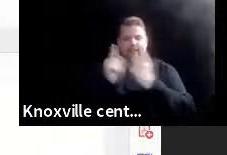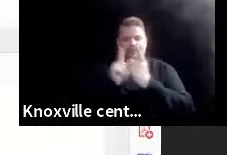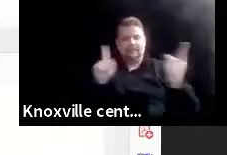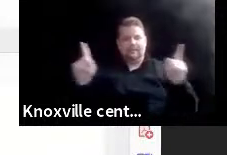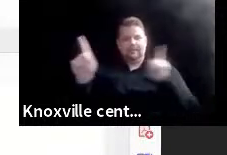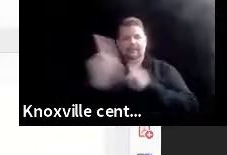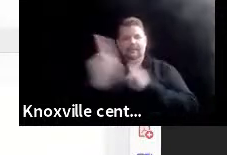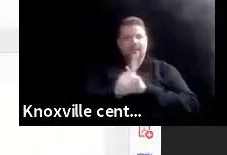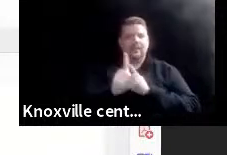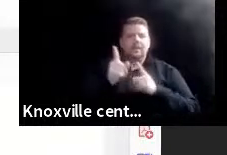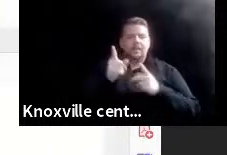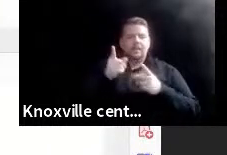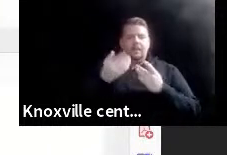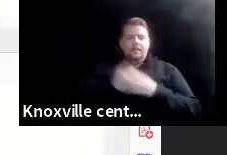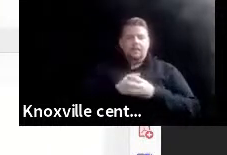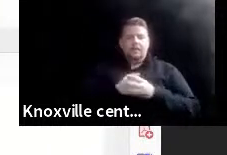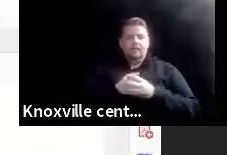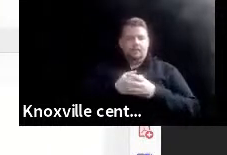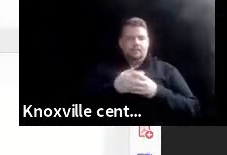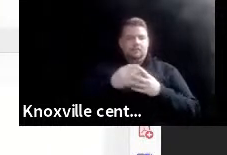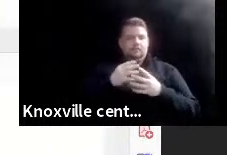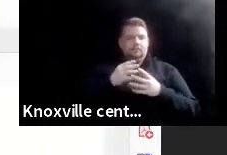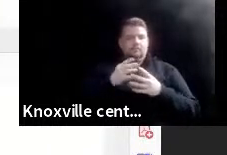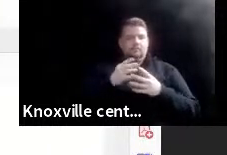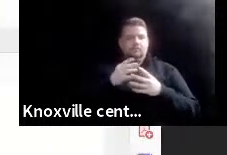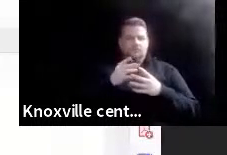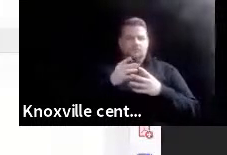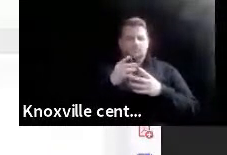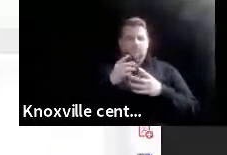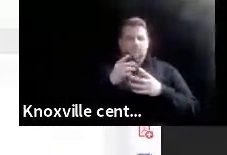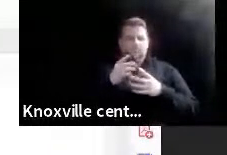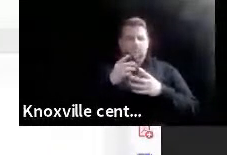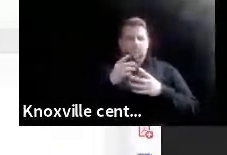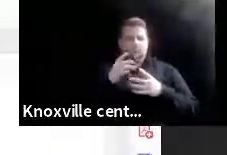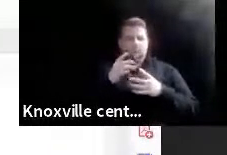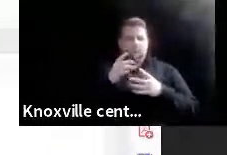distance, the square footage obviously is less than